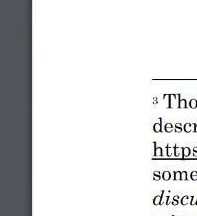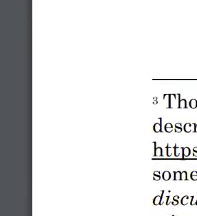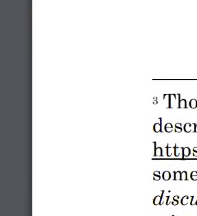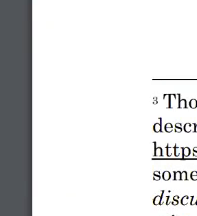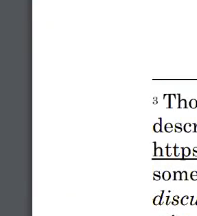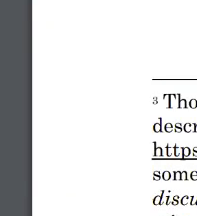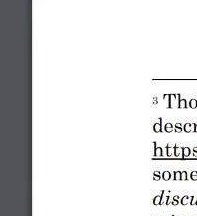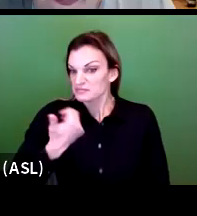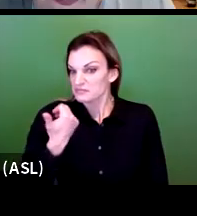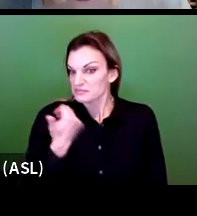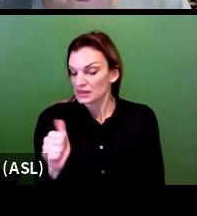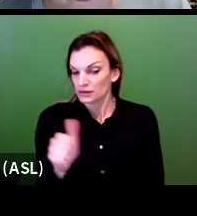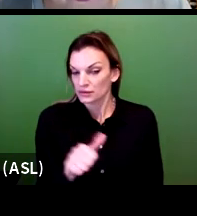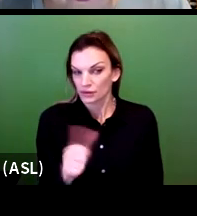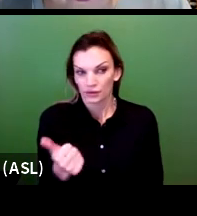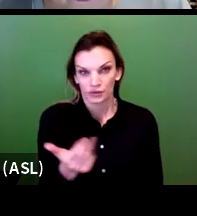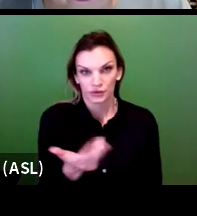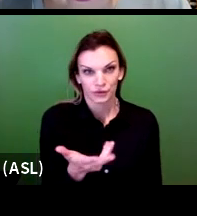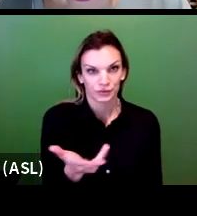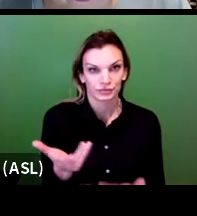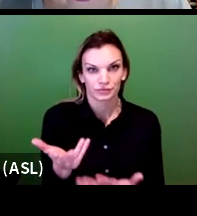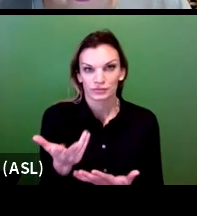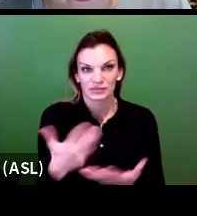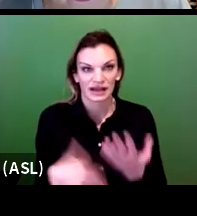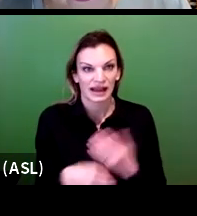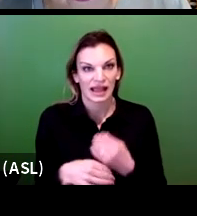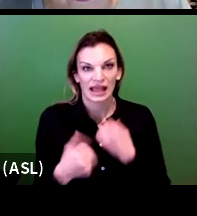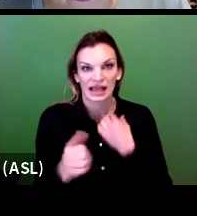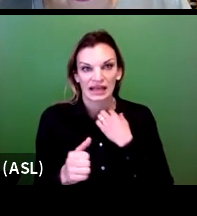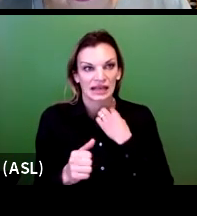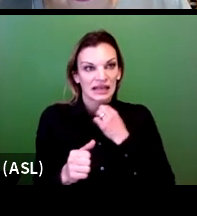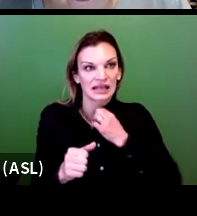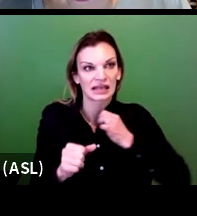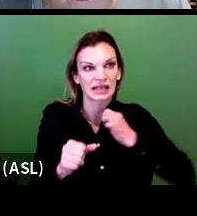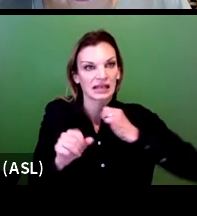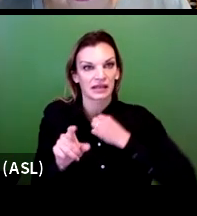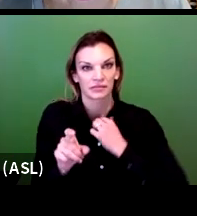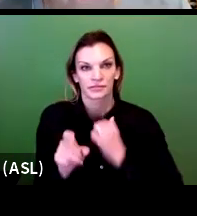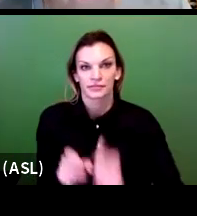Was there anything else with that handout, Mike, that you added? I didn't see anything else.